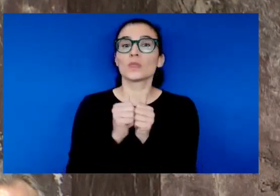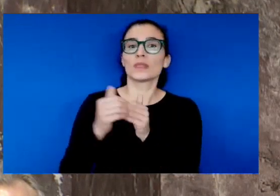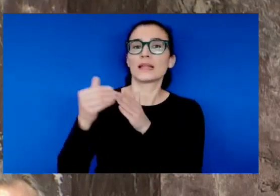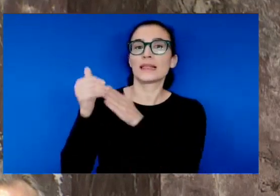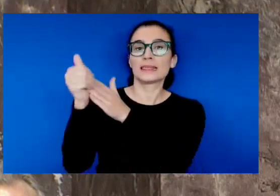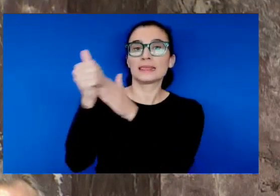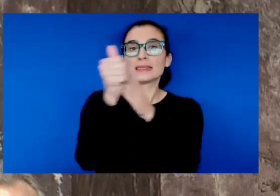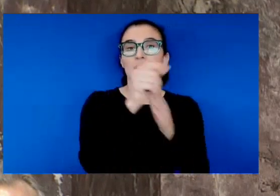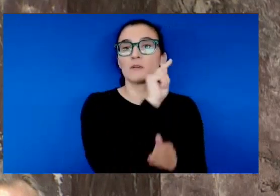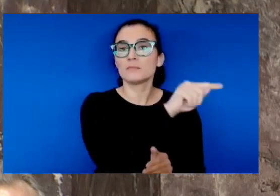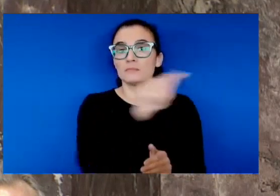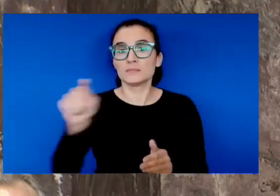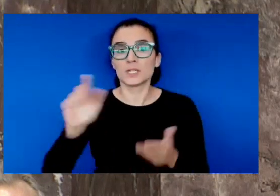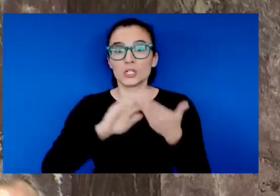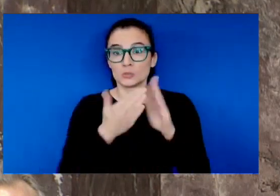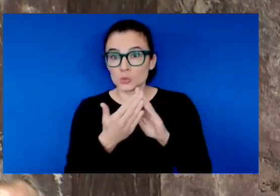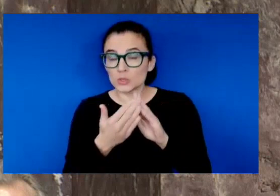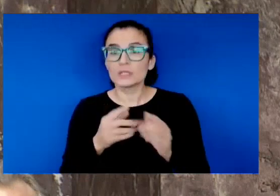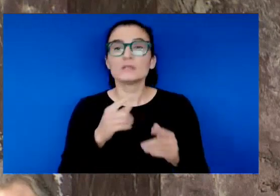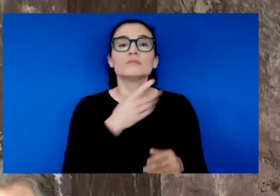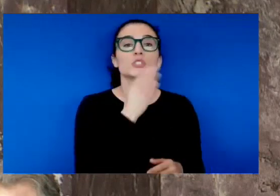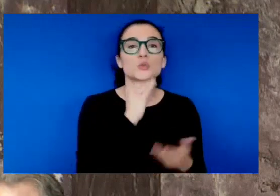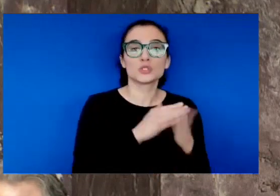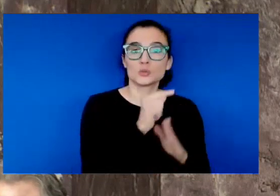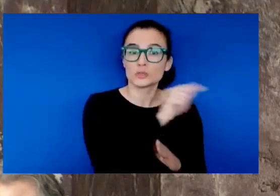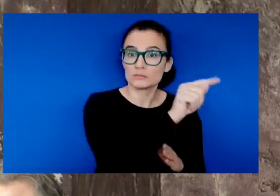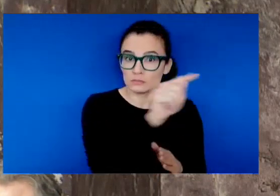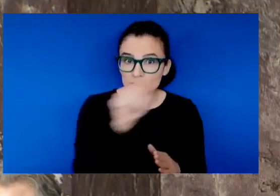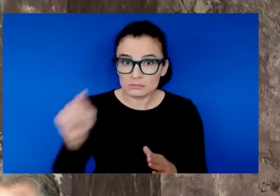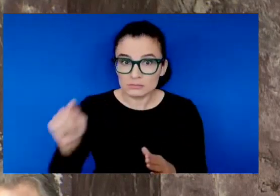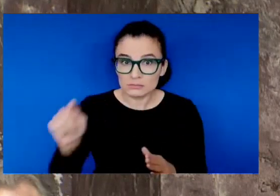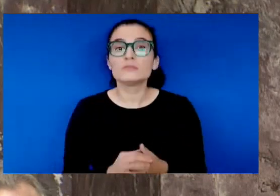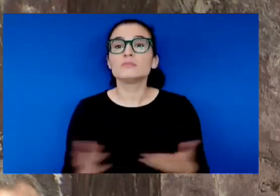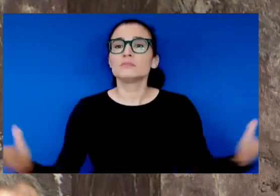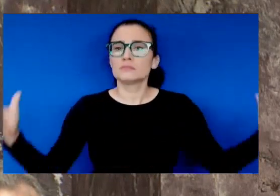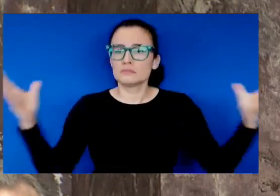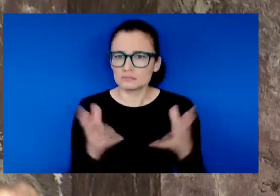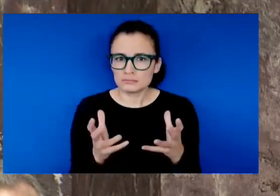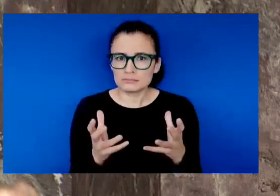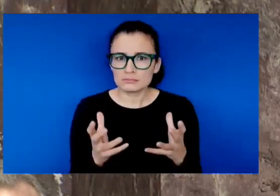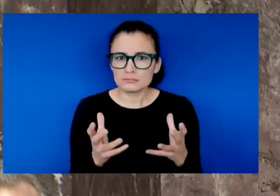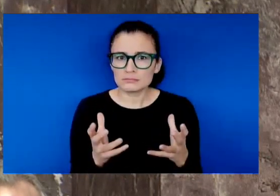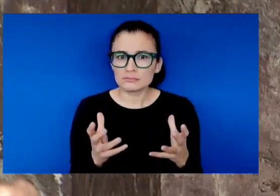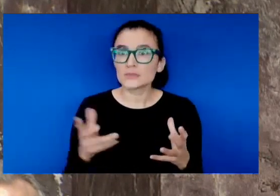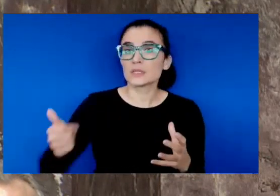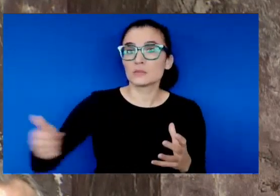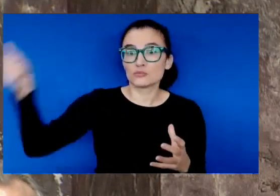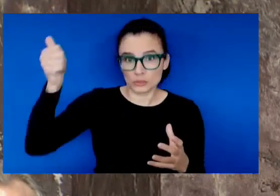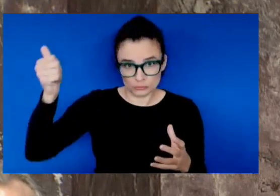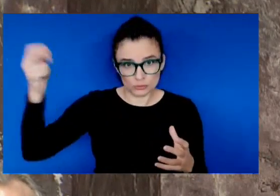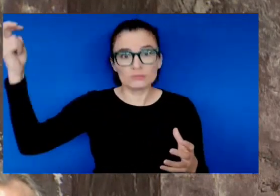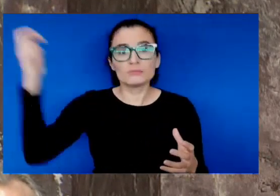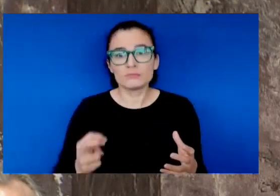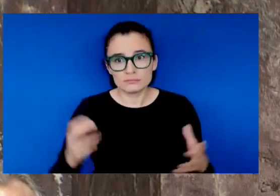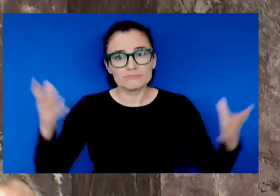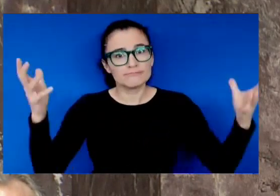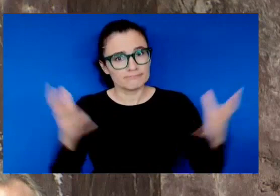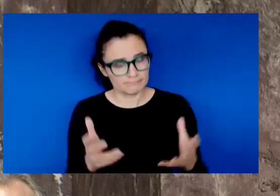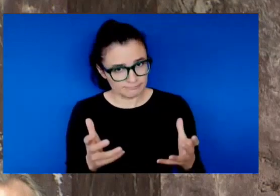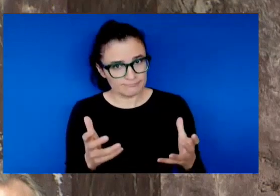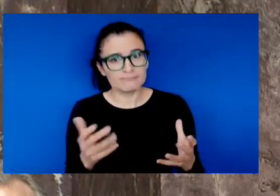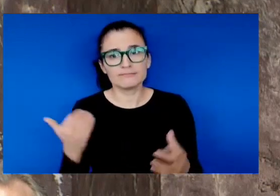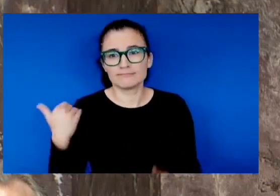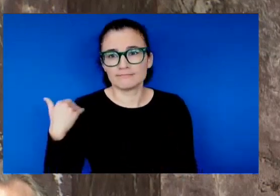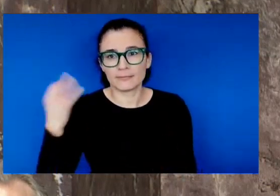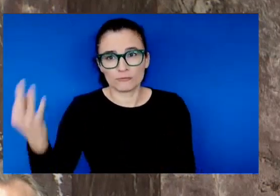We highlighted yesterday that Premier met with leaders from the Jewish community on Friday. a very tough conversation given